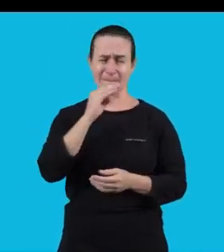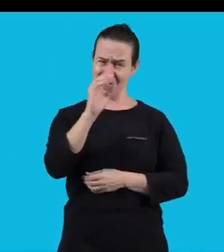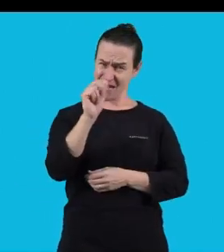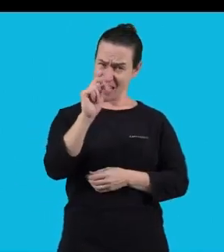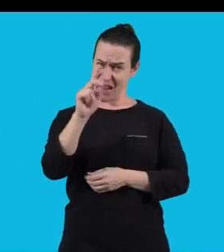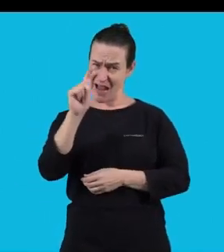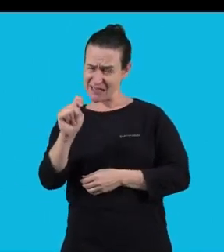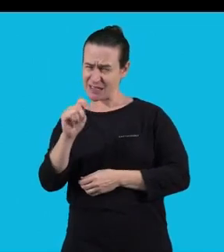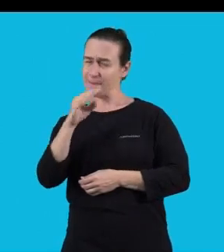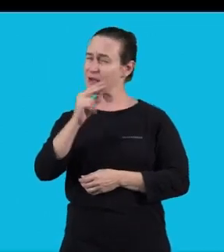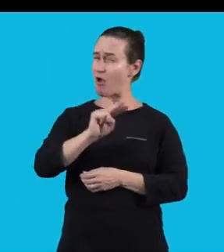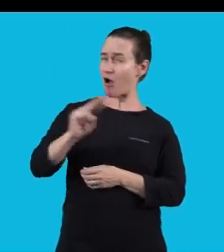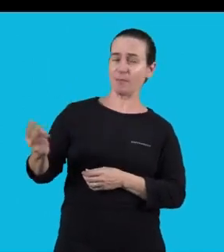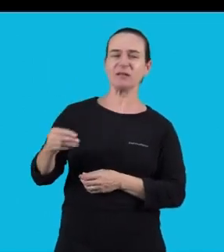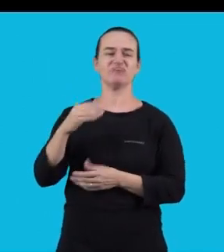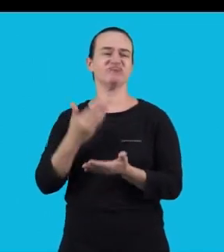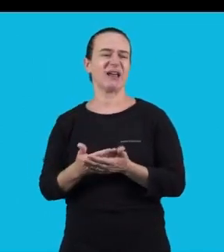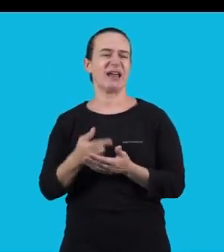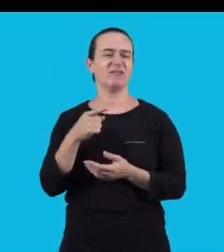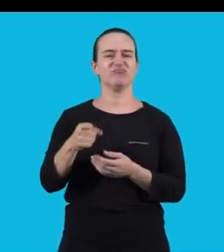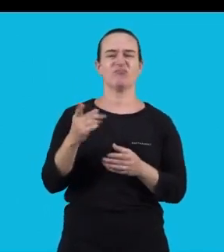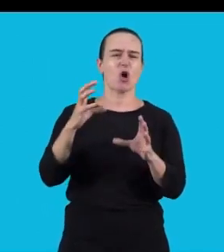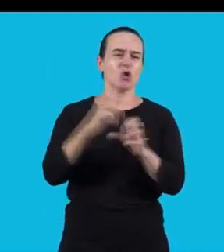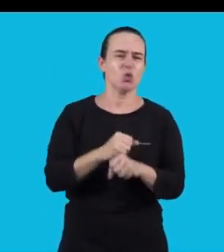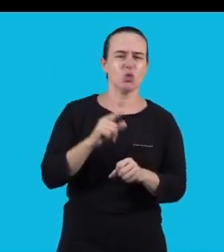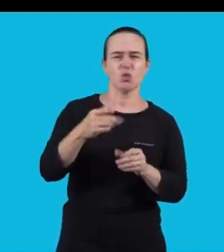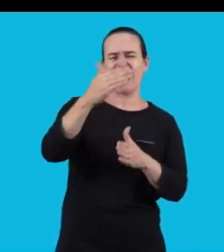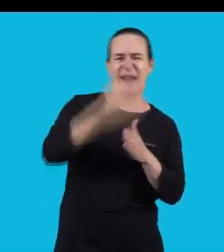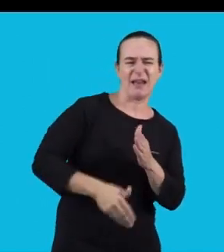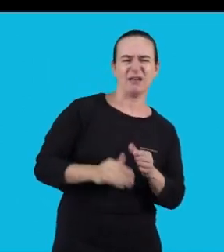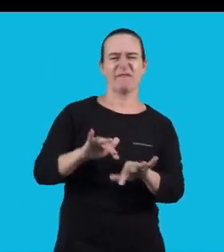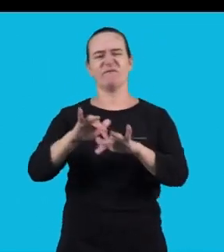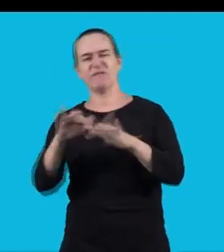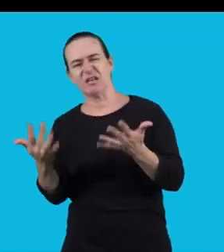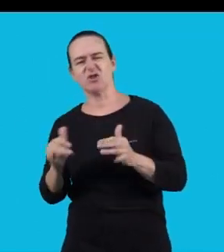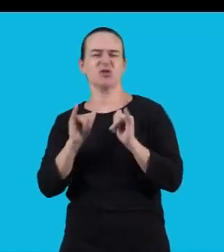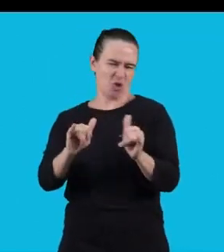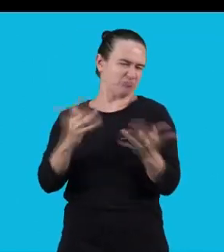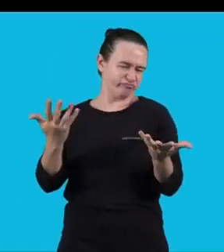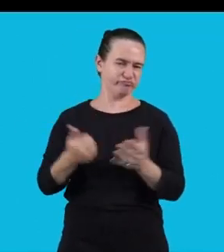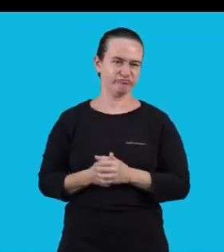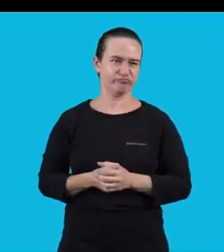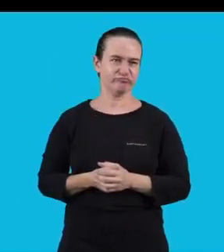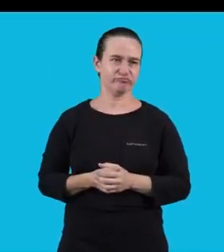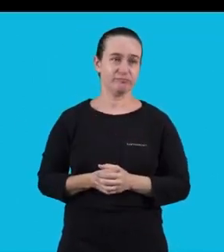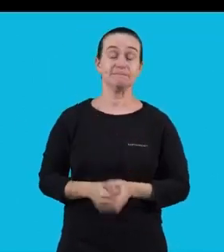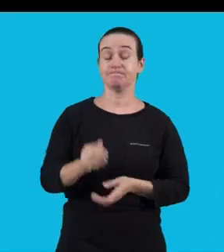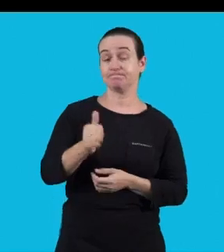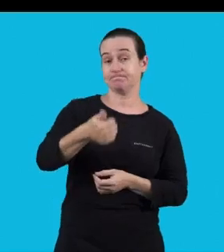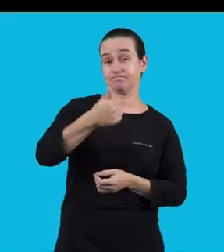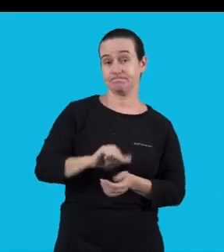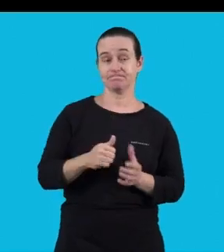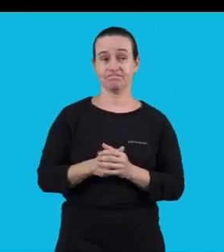be concludes, ends, finishes, ceases, or stops. Any one of those.